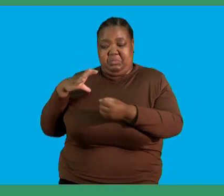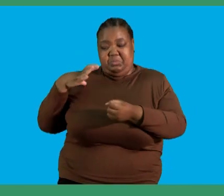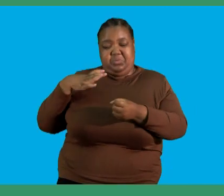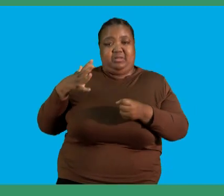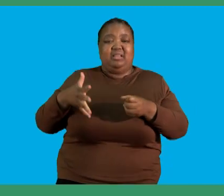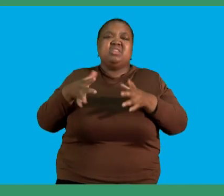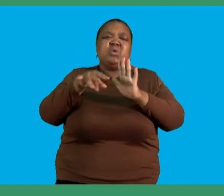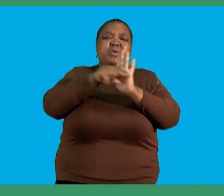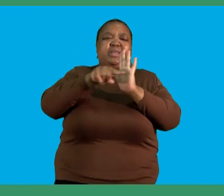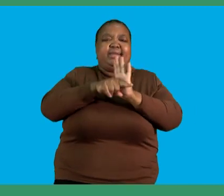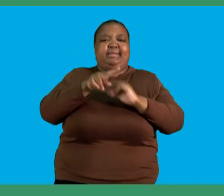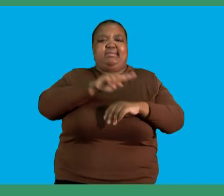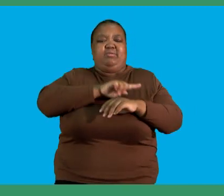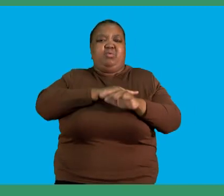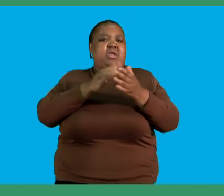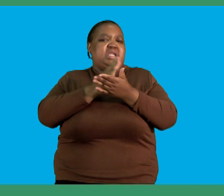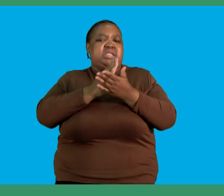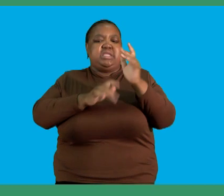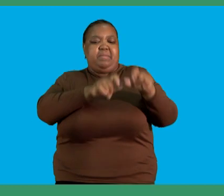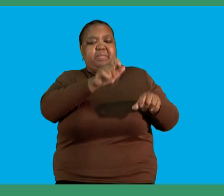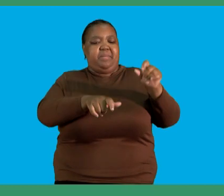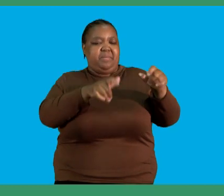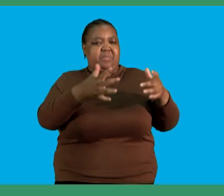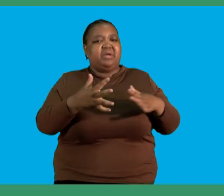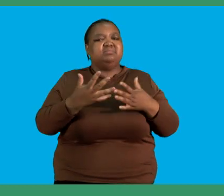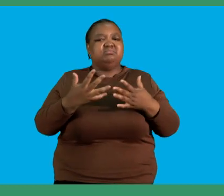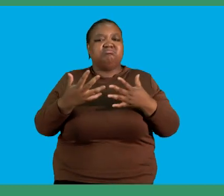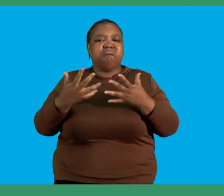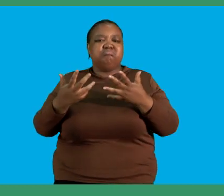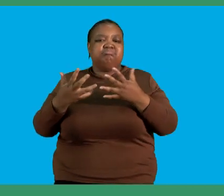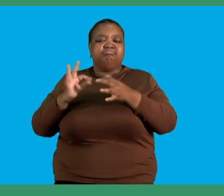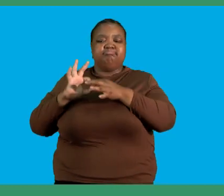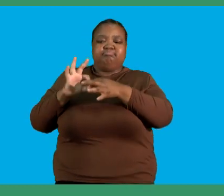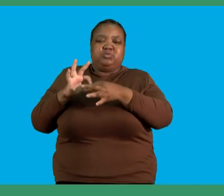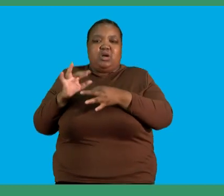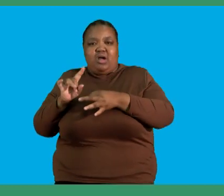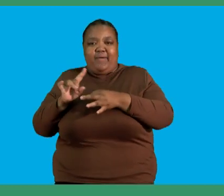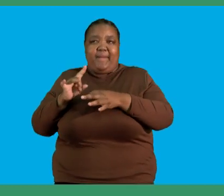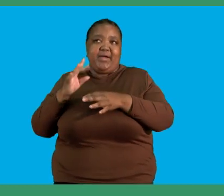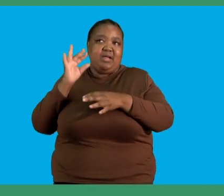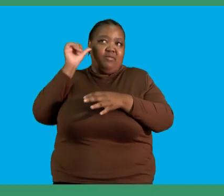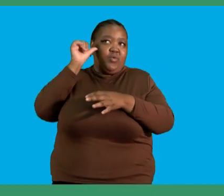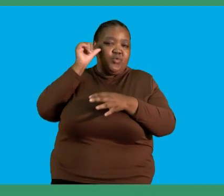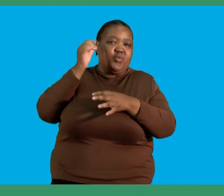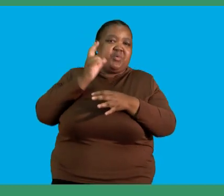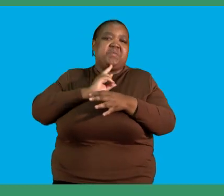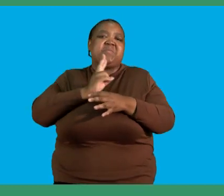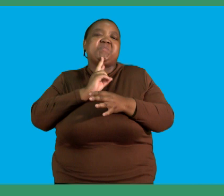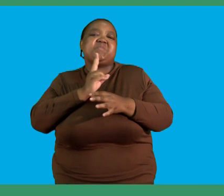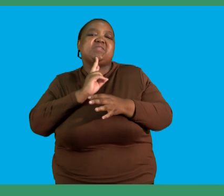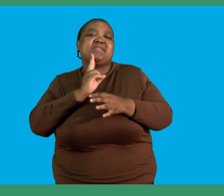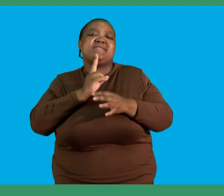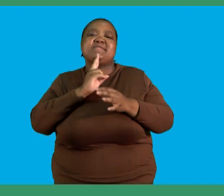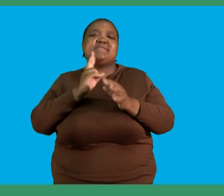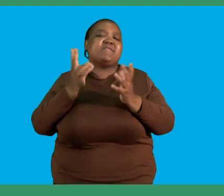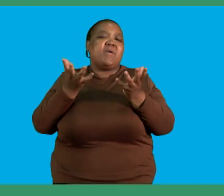a negative impact because some people would actually interact better with audio material, meaning a voice note maybe about